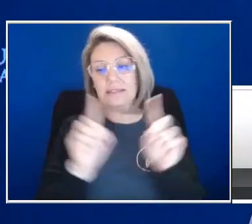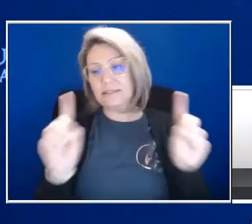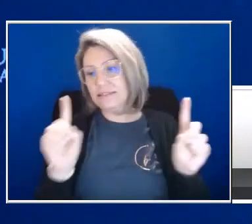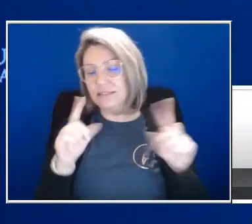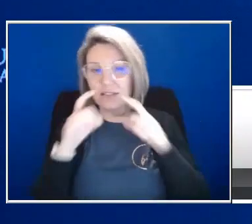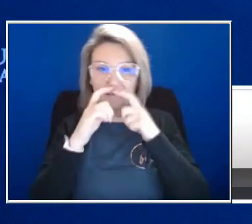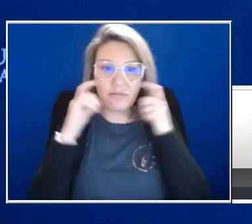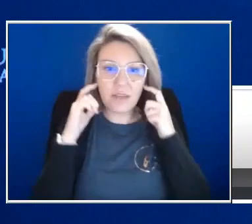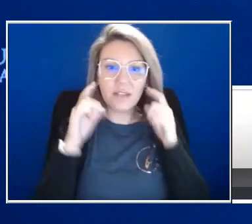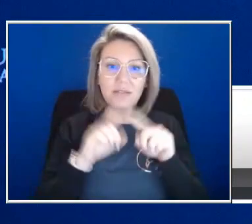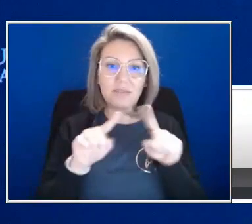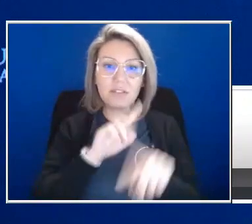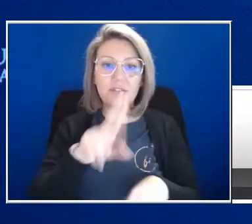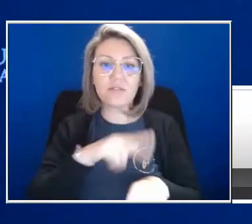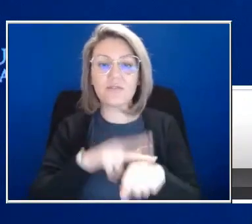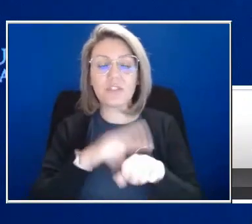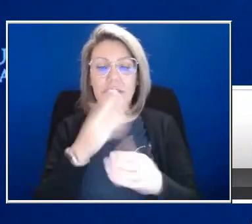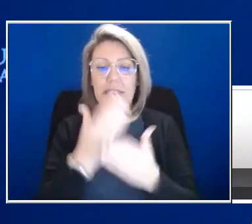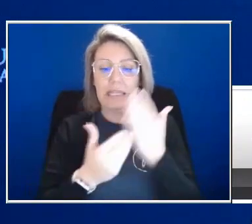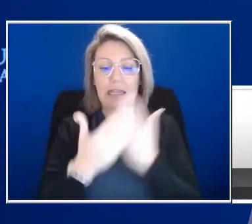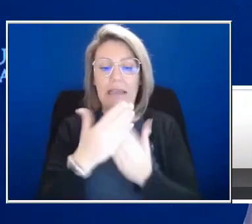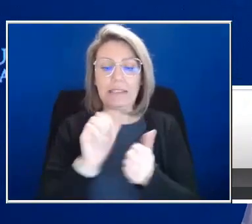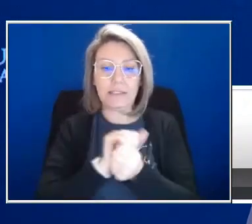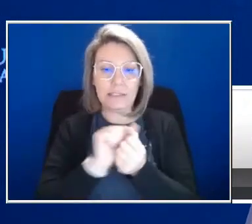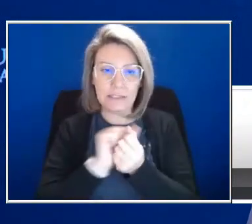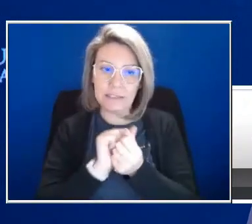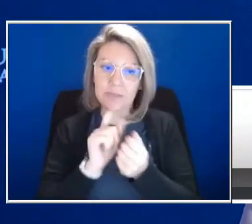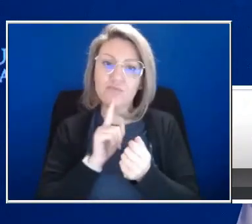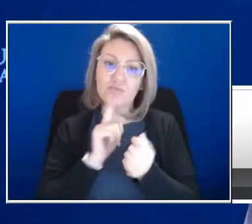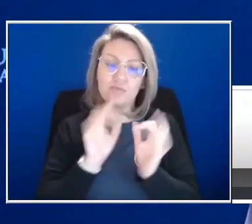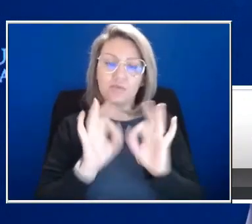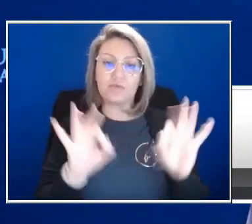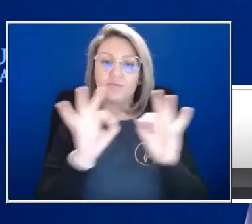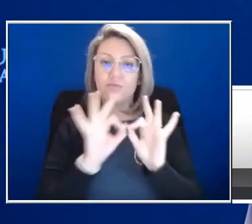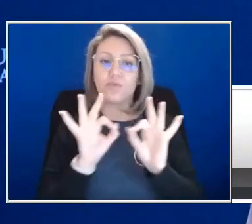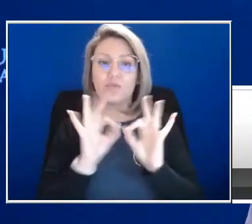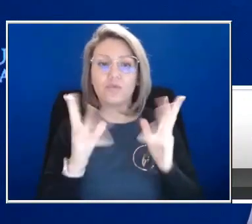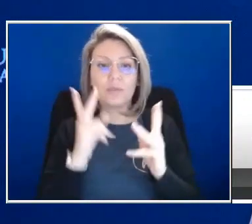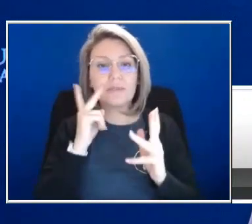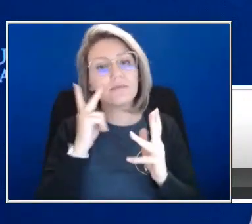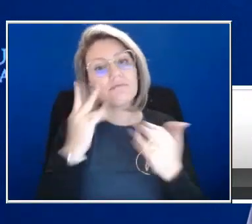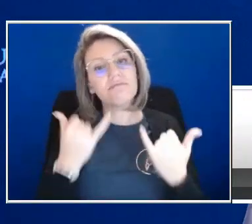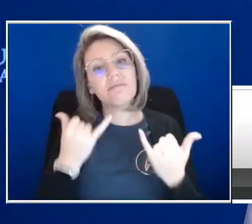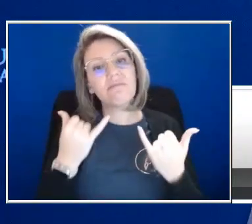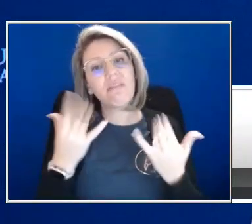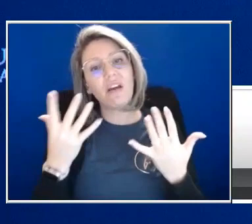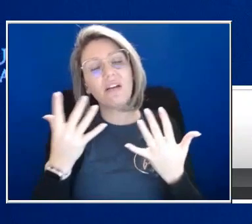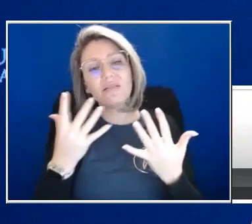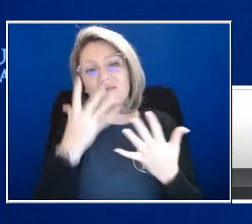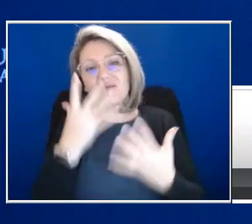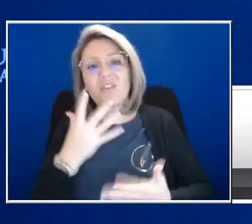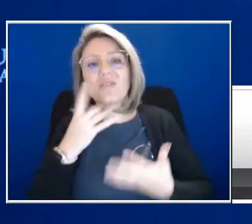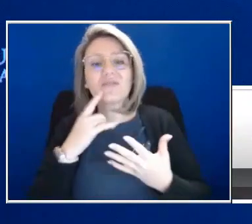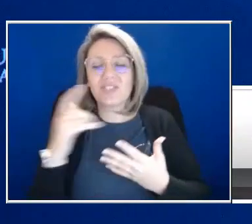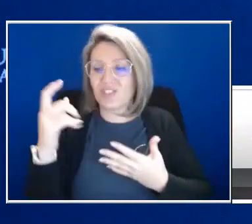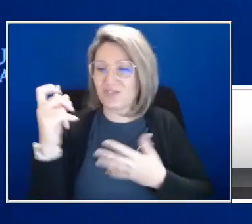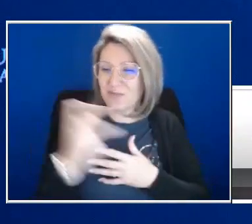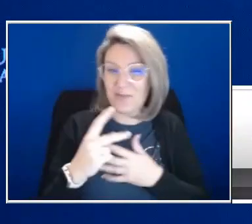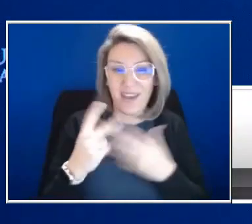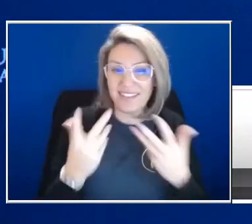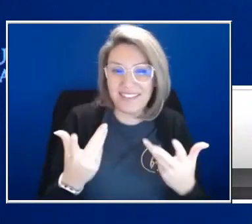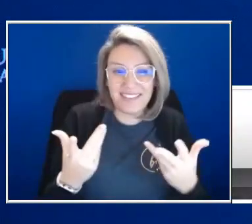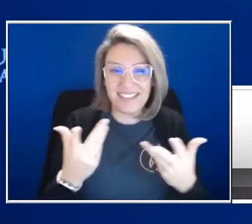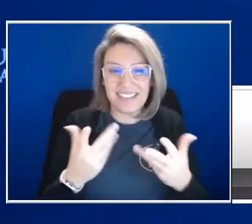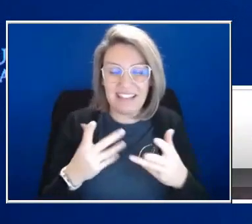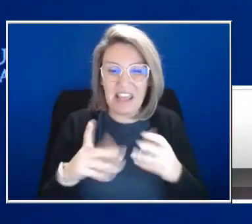course, hand hygiene, which is so vitally important. So what we are seeing now is kind of, I think, unfortunately, just getting back to that steady